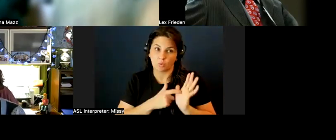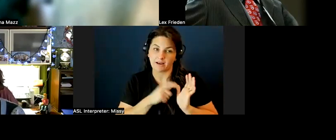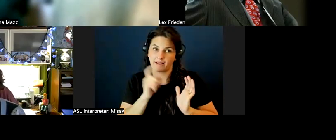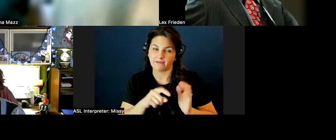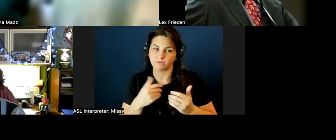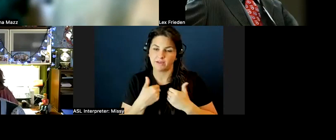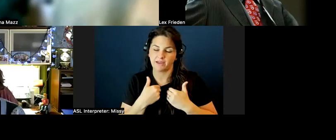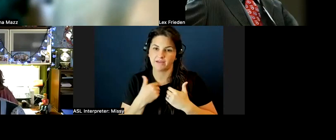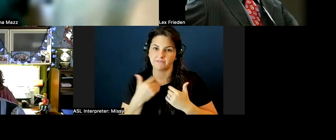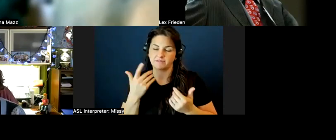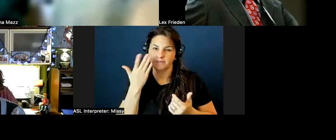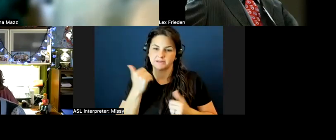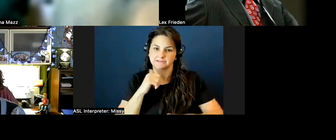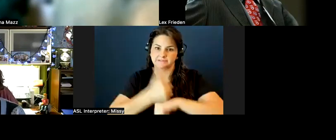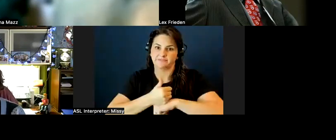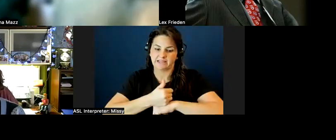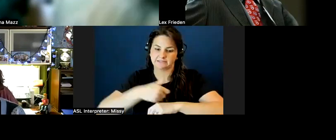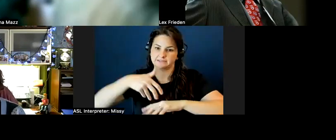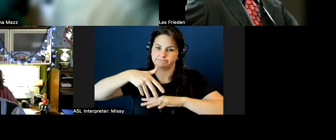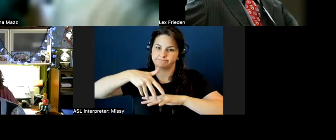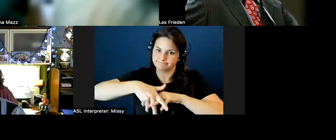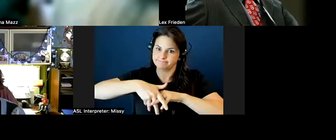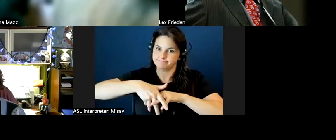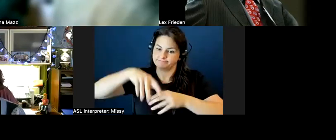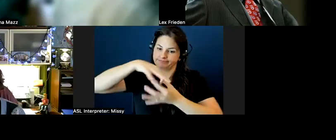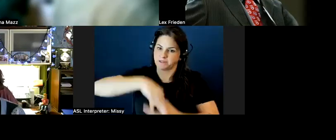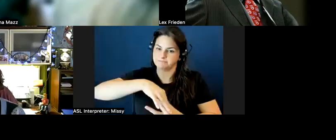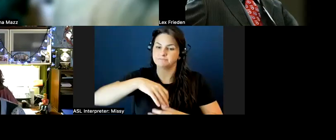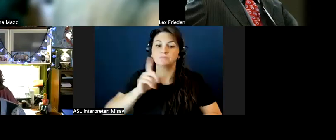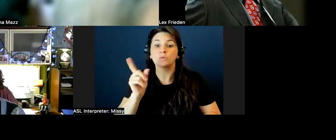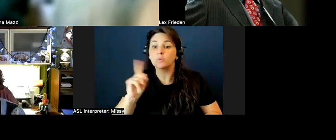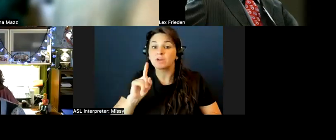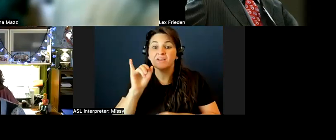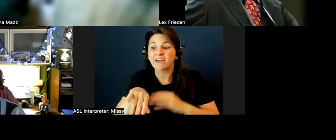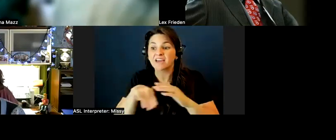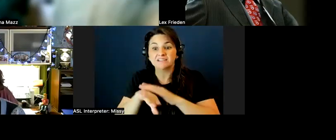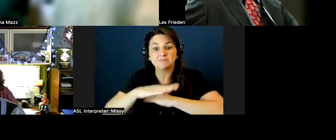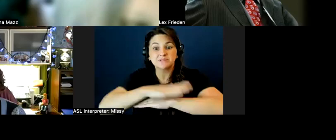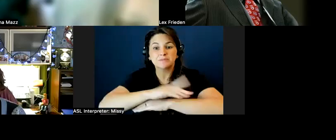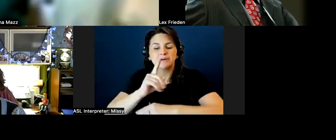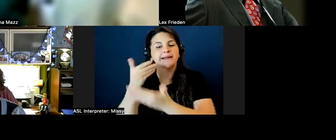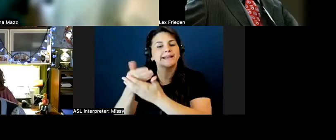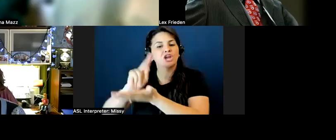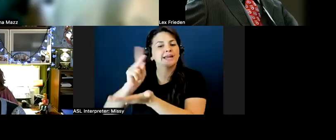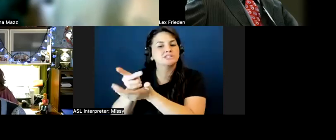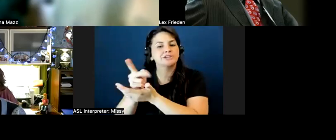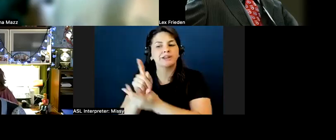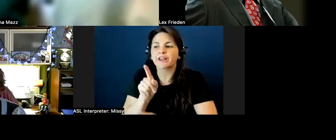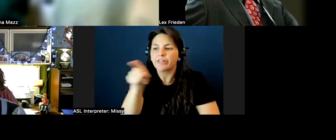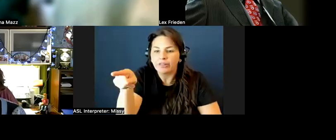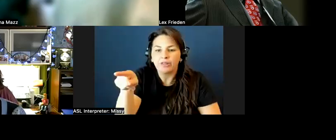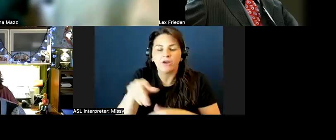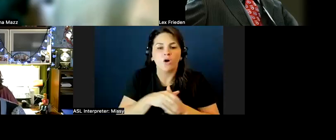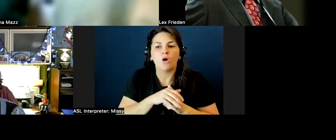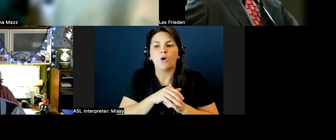have because it was fixed seating was by the kitchen and by the